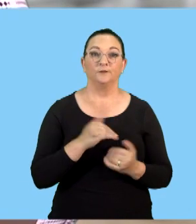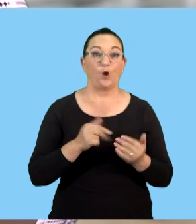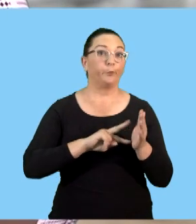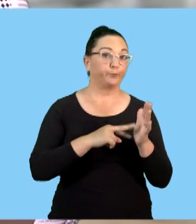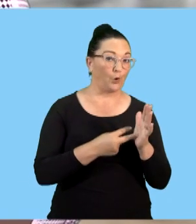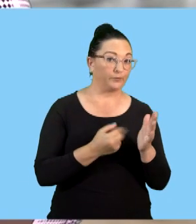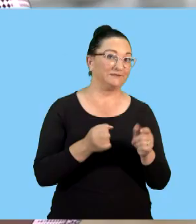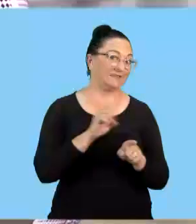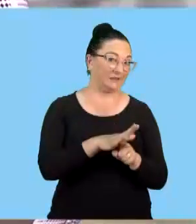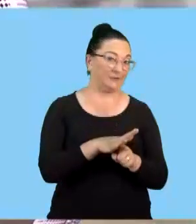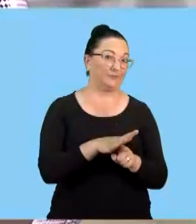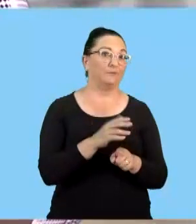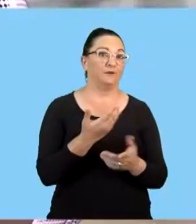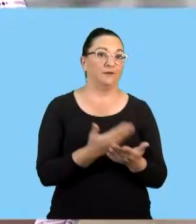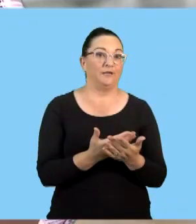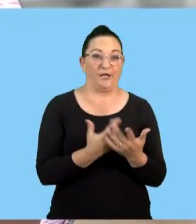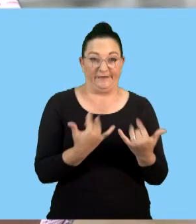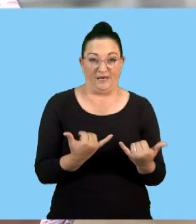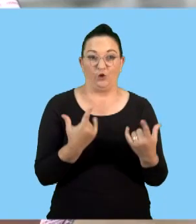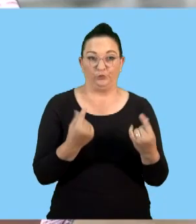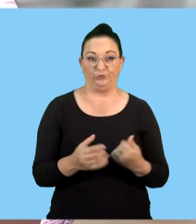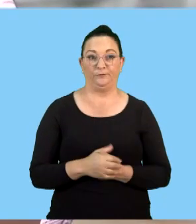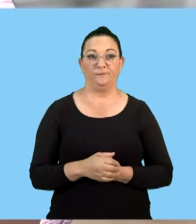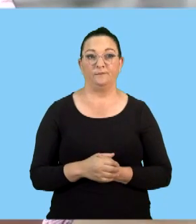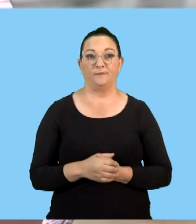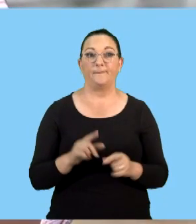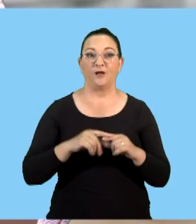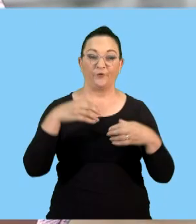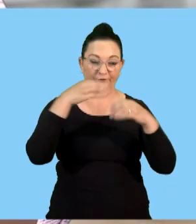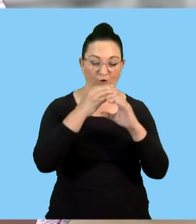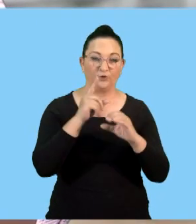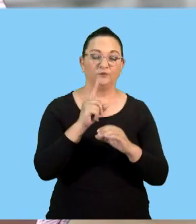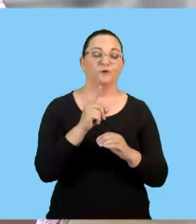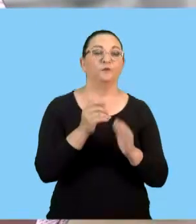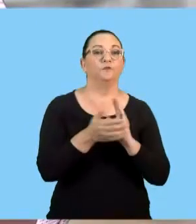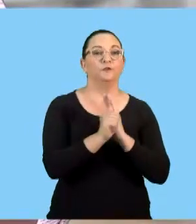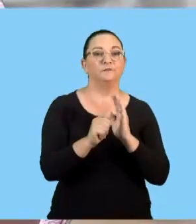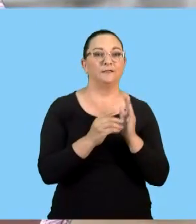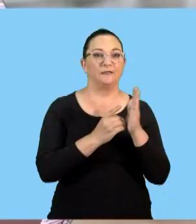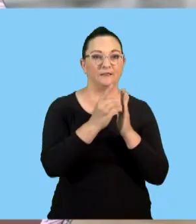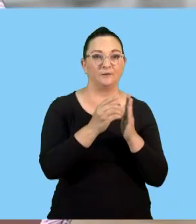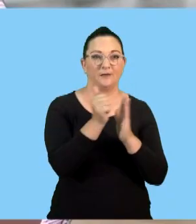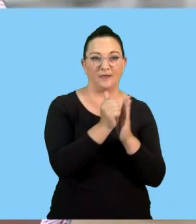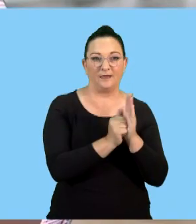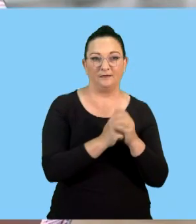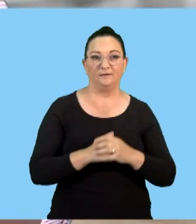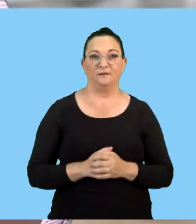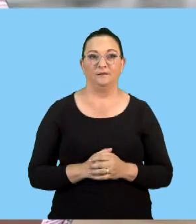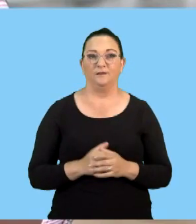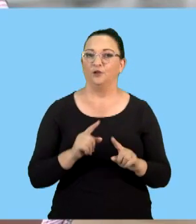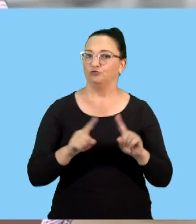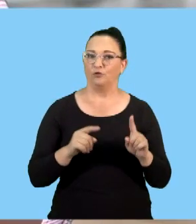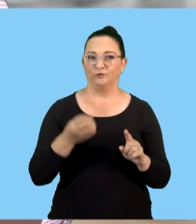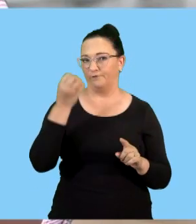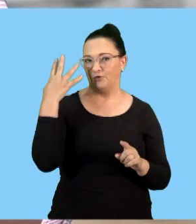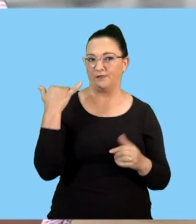and the impact and other topics, but we're going to do them for now. We'll be focusing on the impact of the Skills Development Act. Don't forget, the